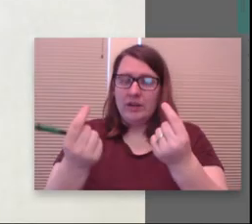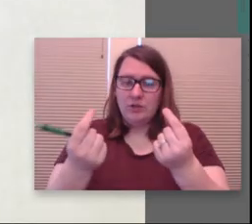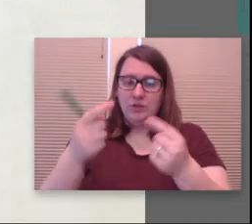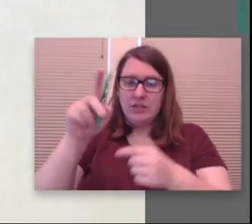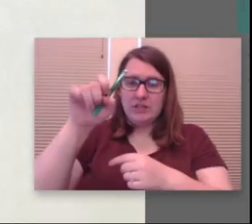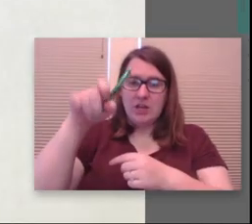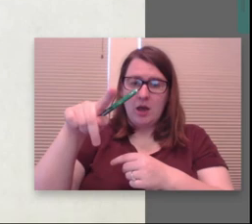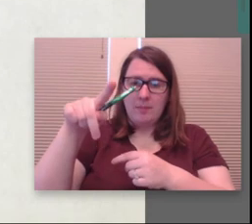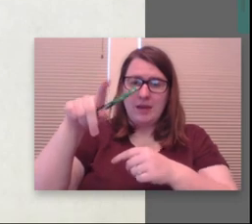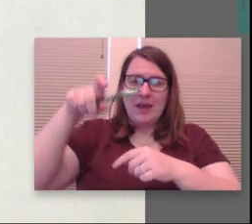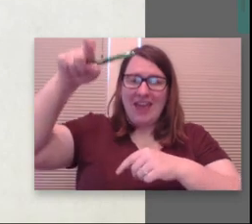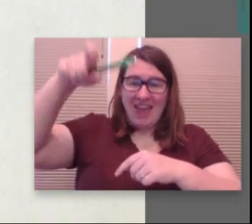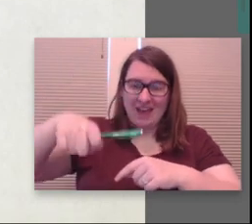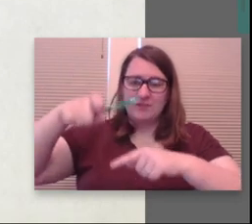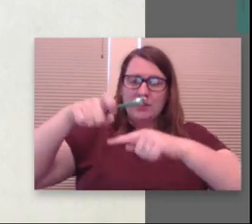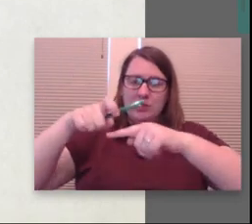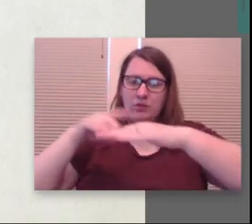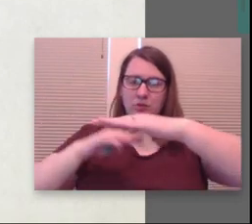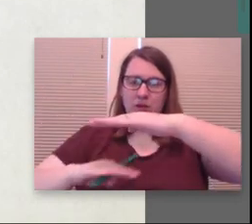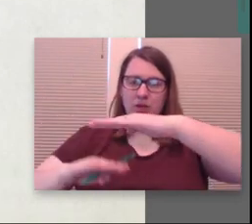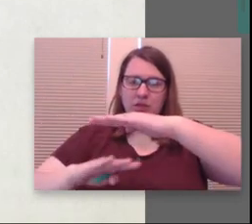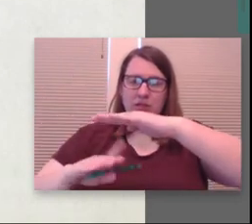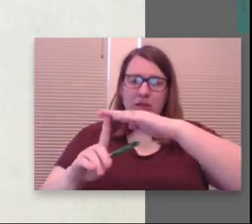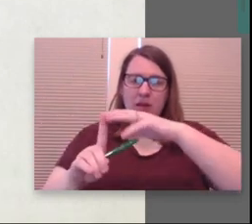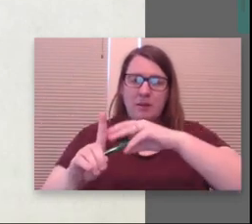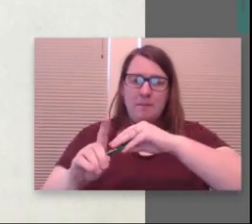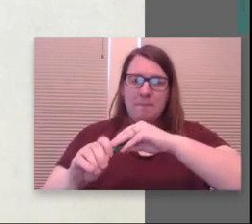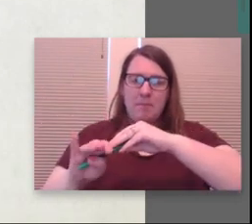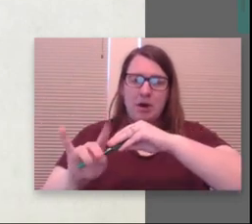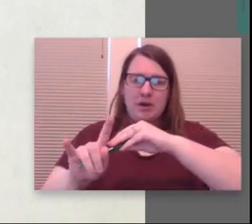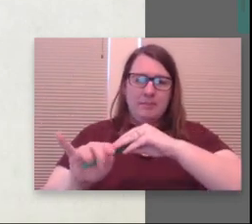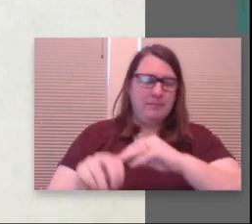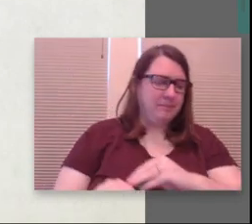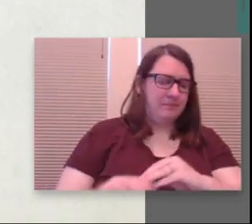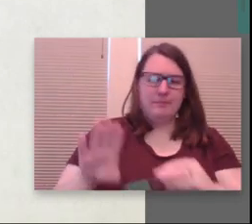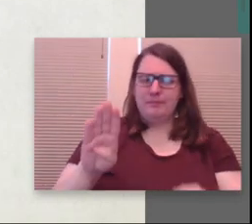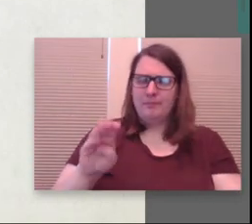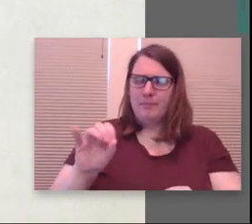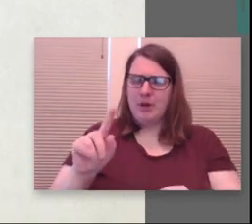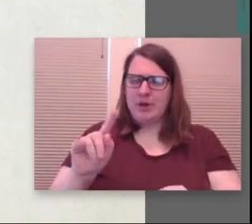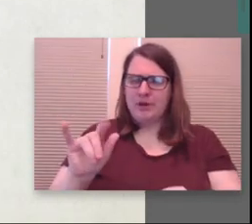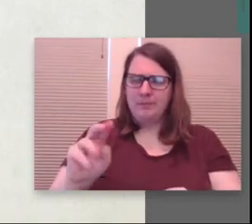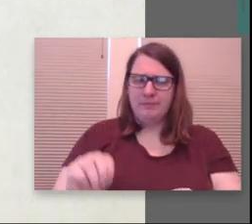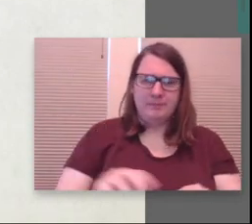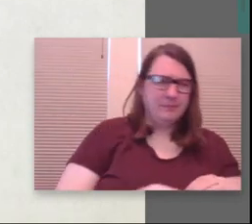What I do to the top, I have to do to the bottom.